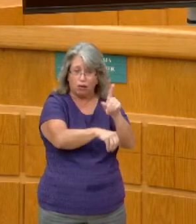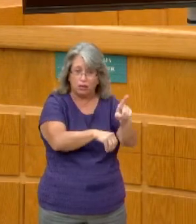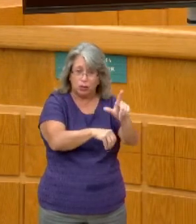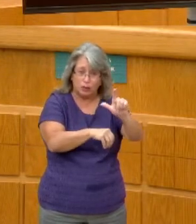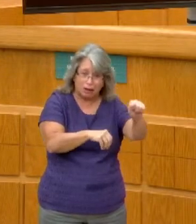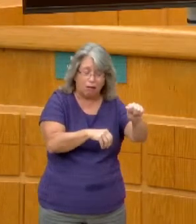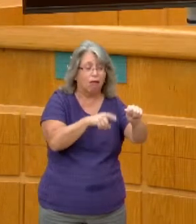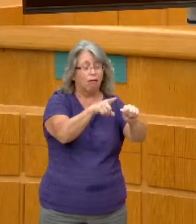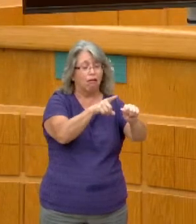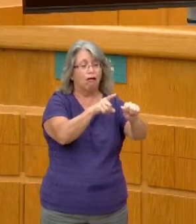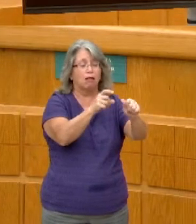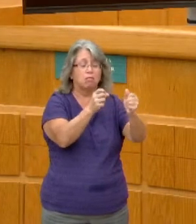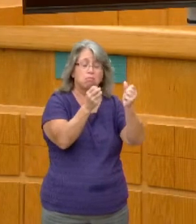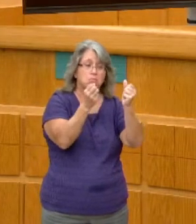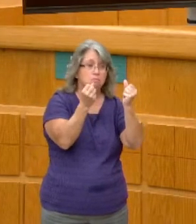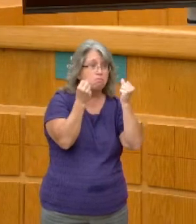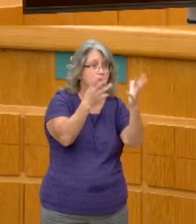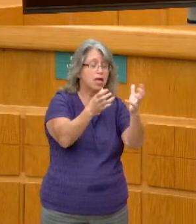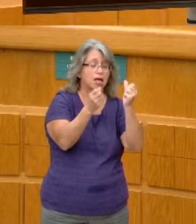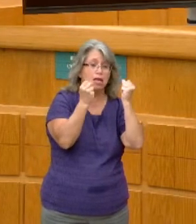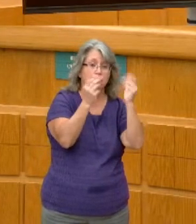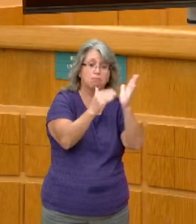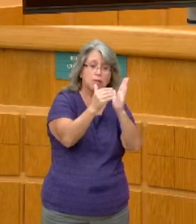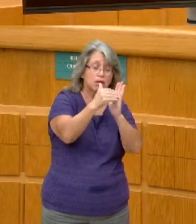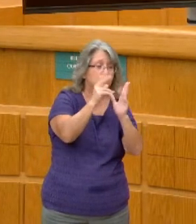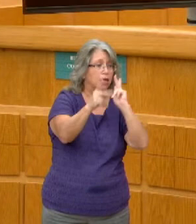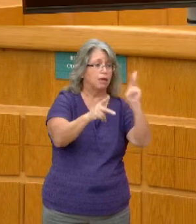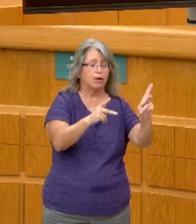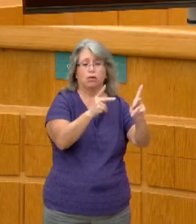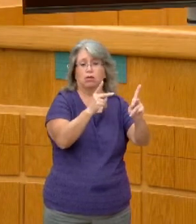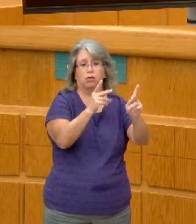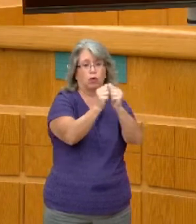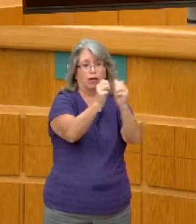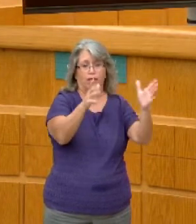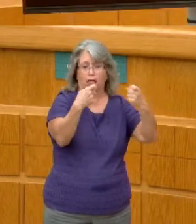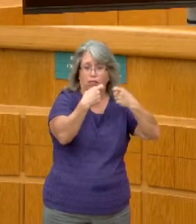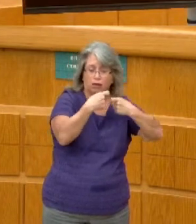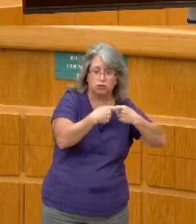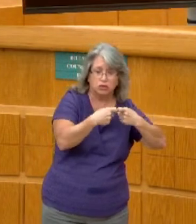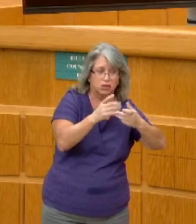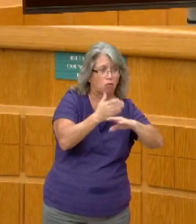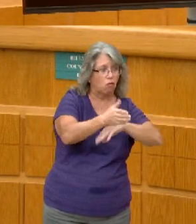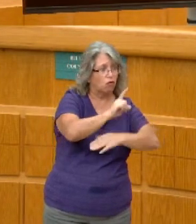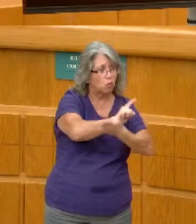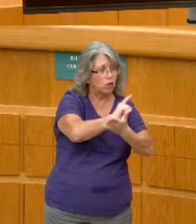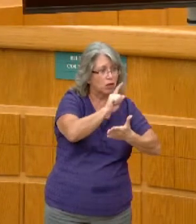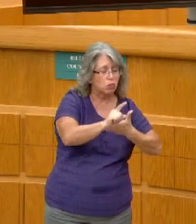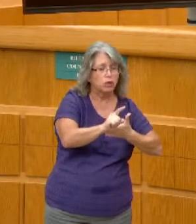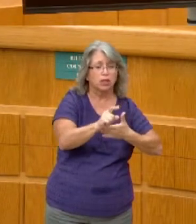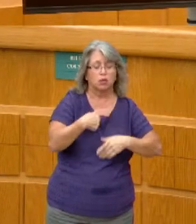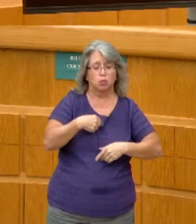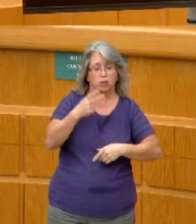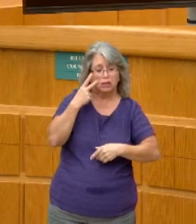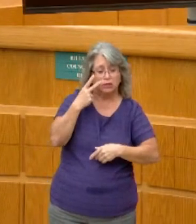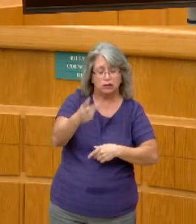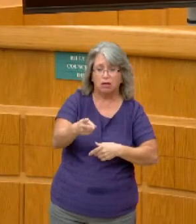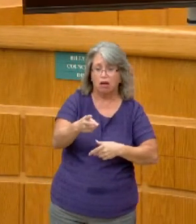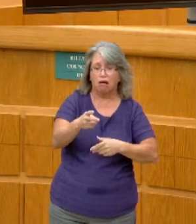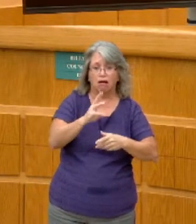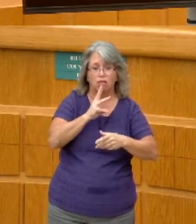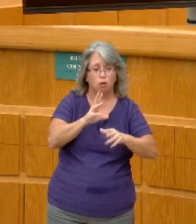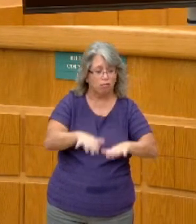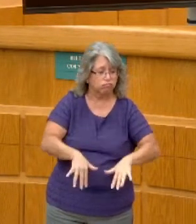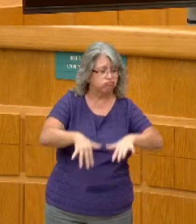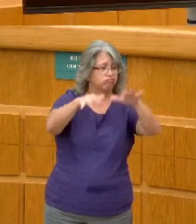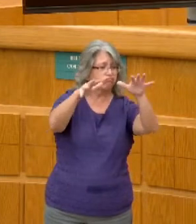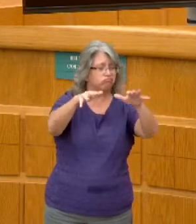week. We saw the effects of New York's floods, New Jersey, where damages took not just property, but